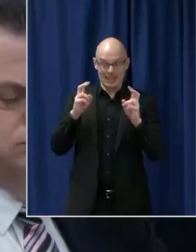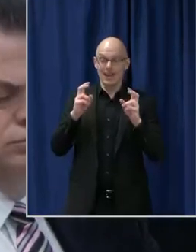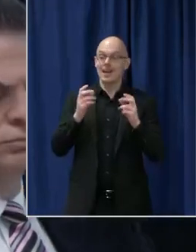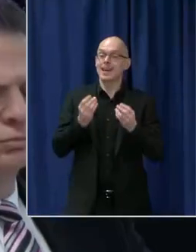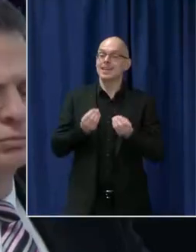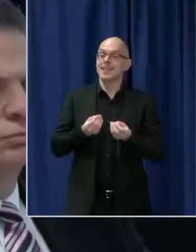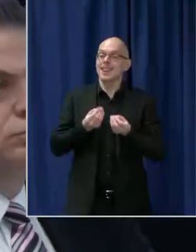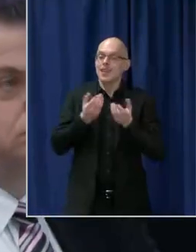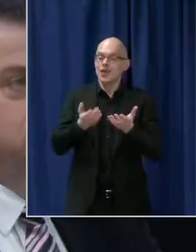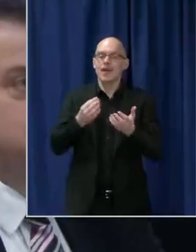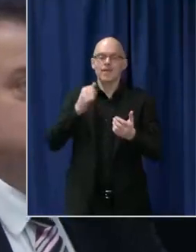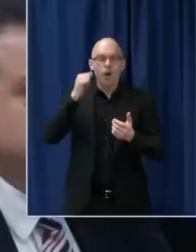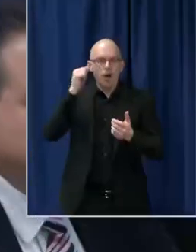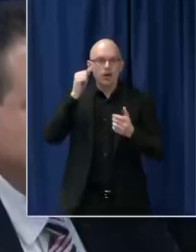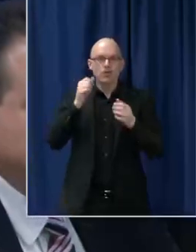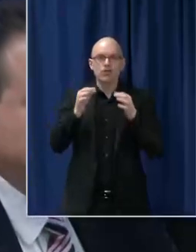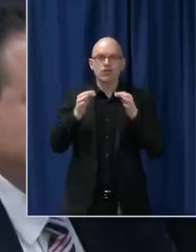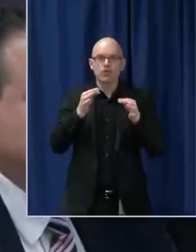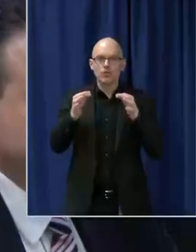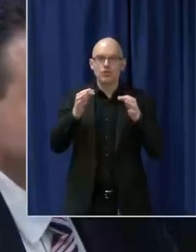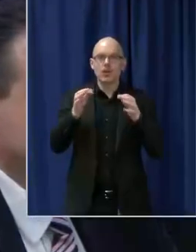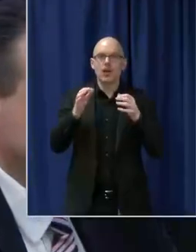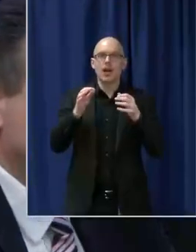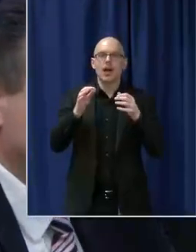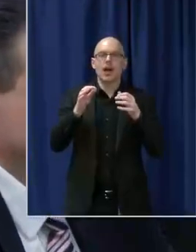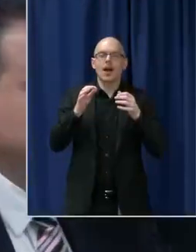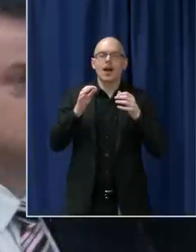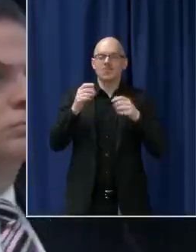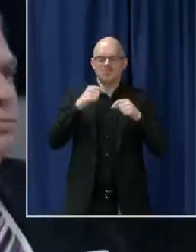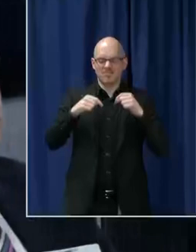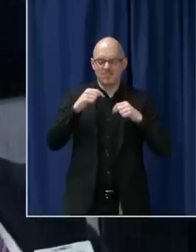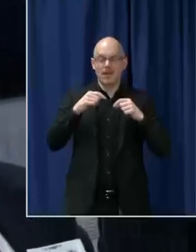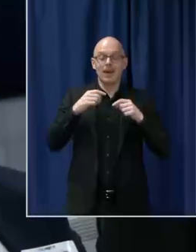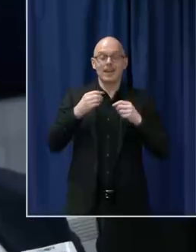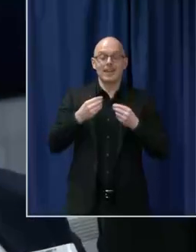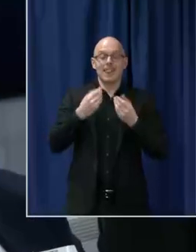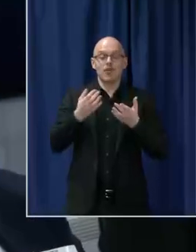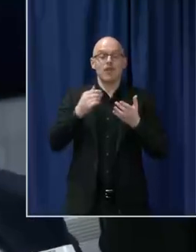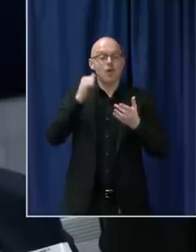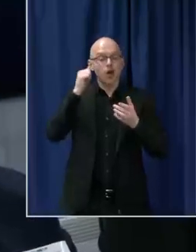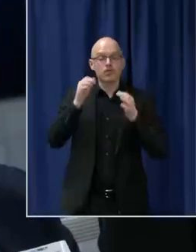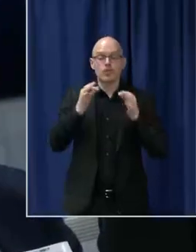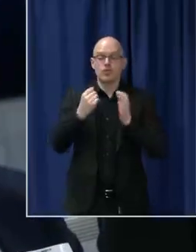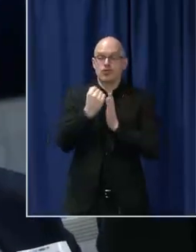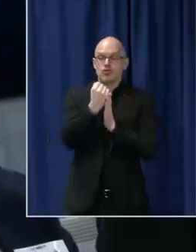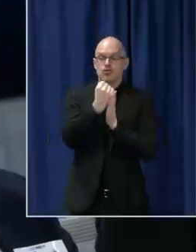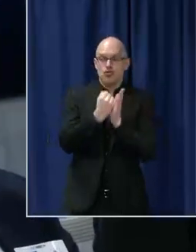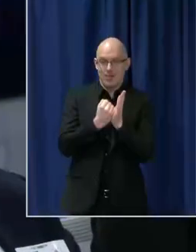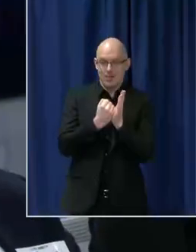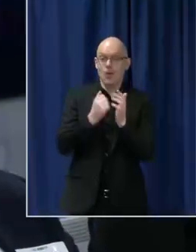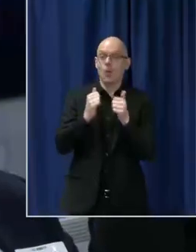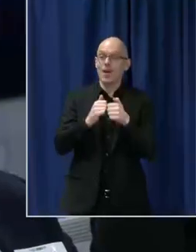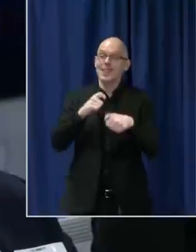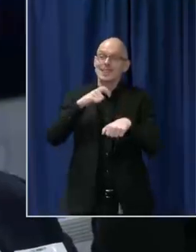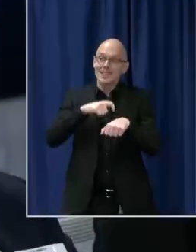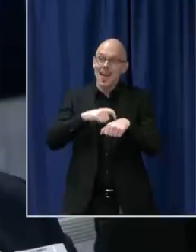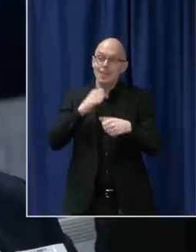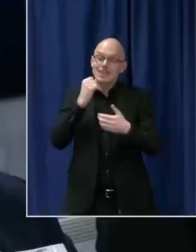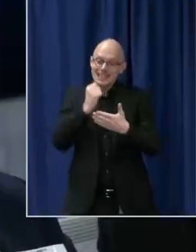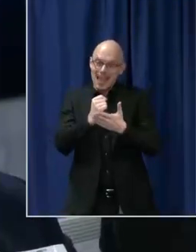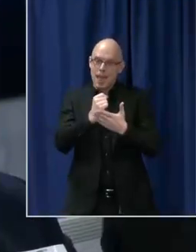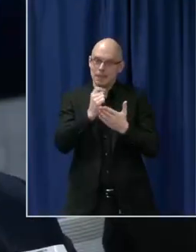of Audio Description Delivery of Audio Description Scripts with Timestamps.